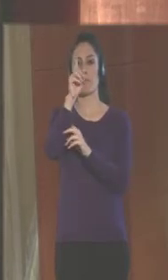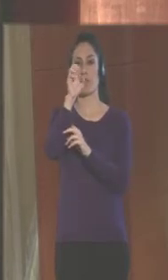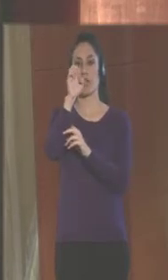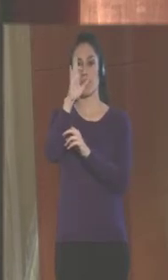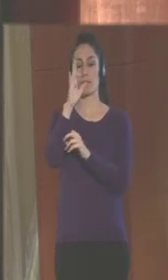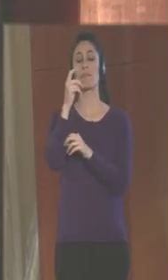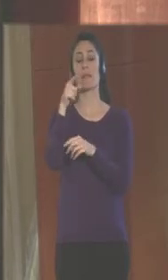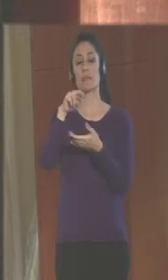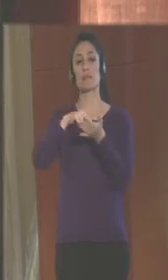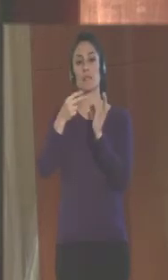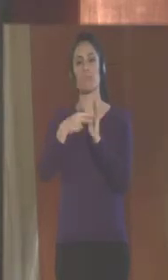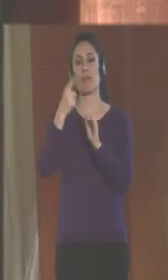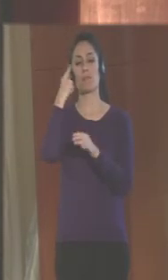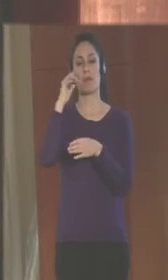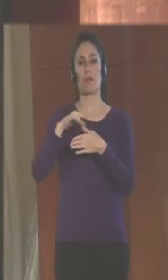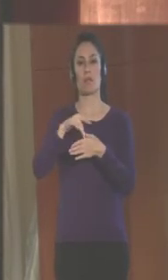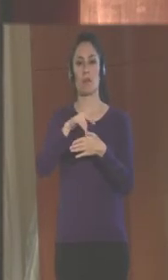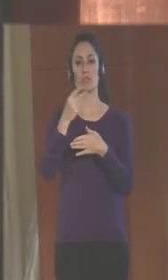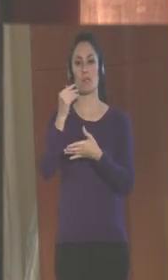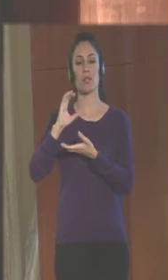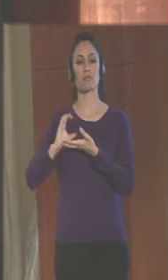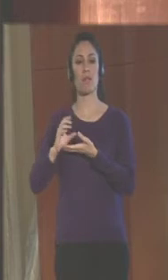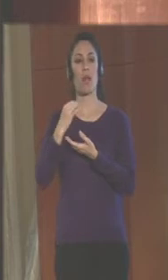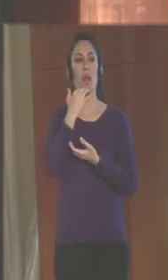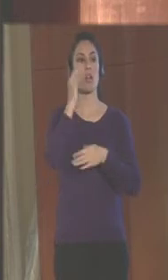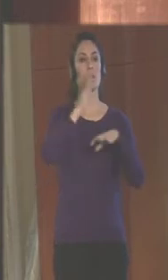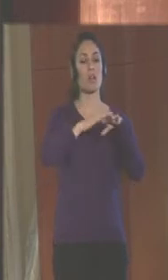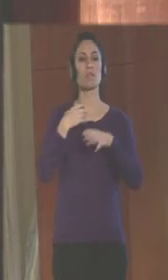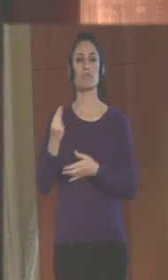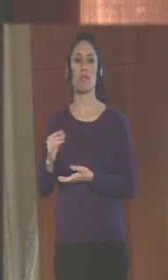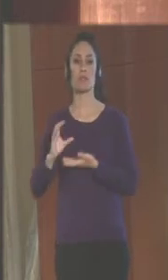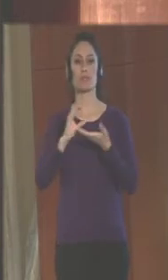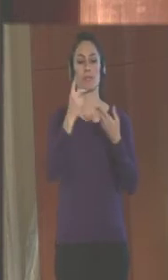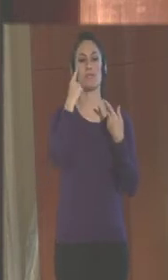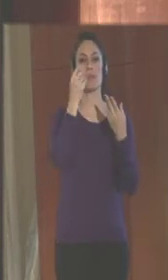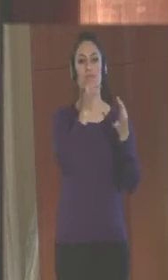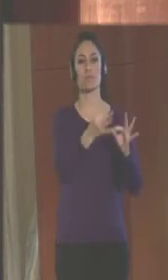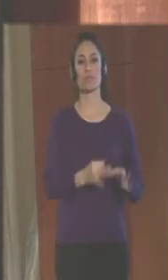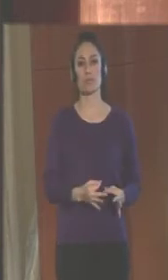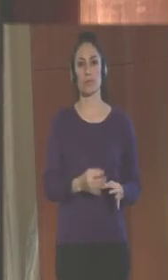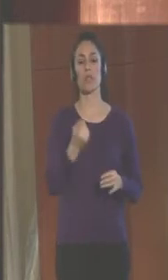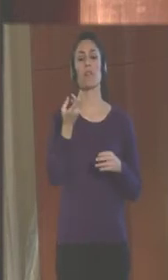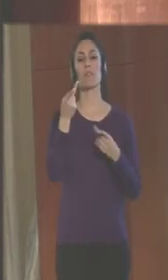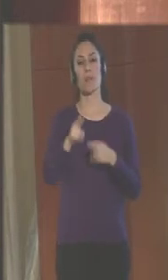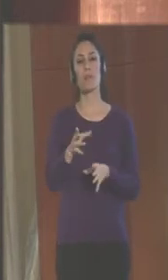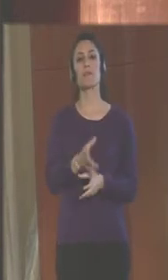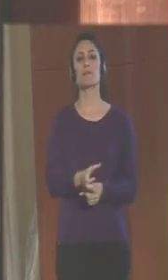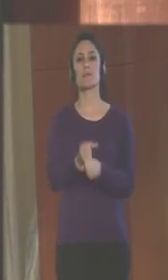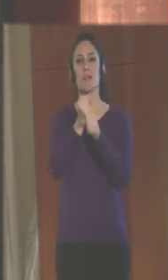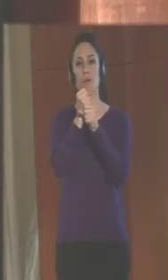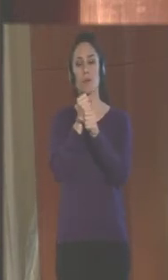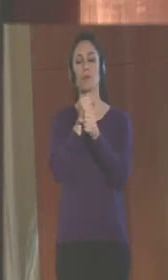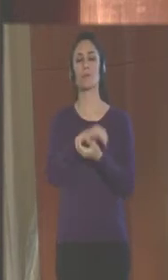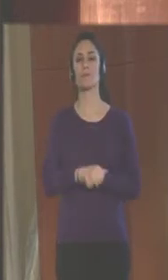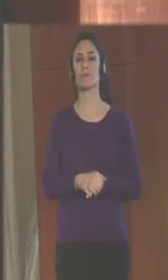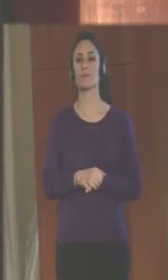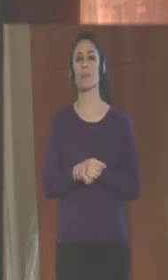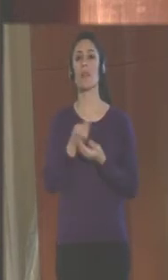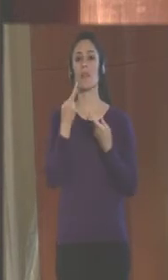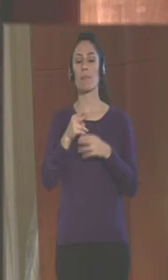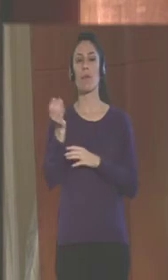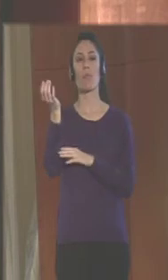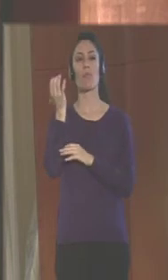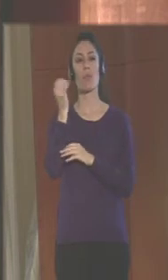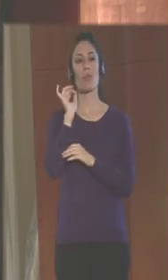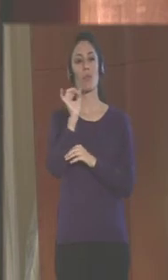that allows the government to manage the primary management of the risks, and then another one, a program